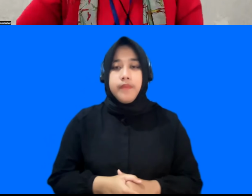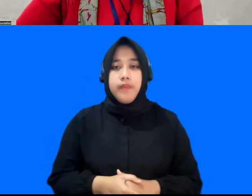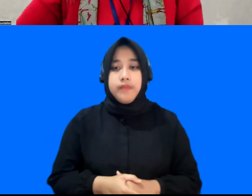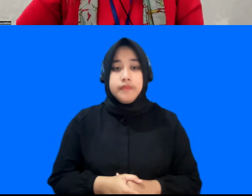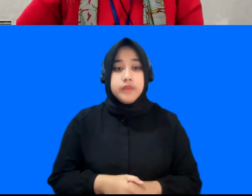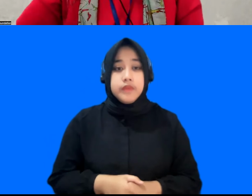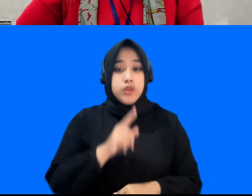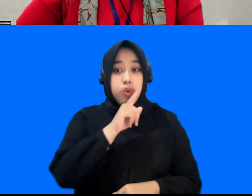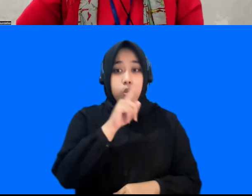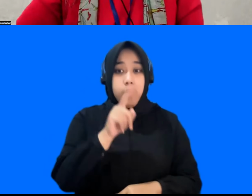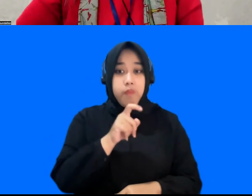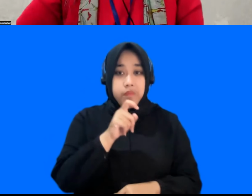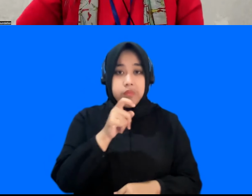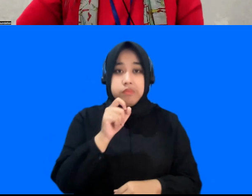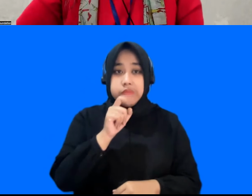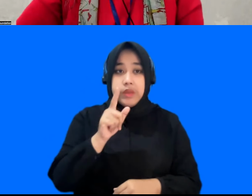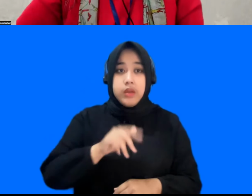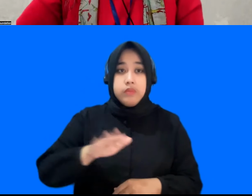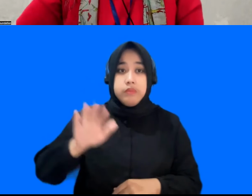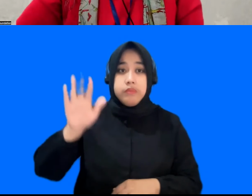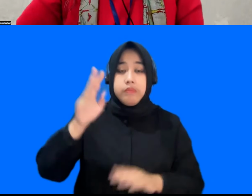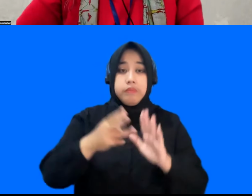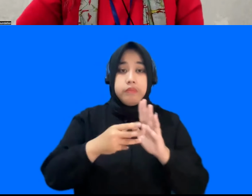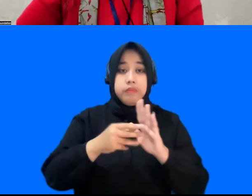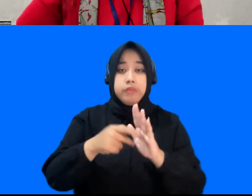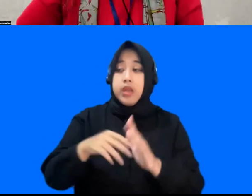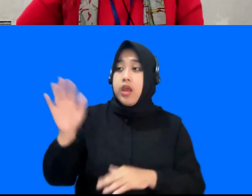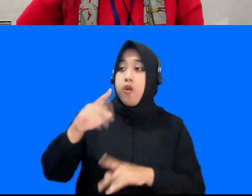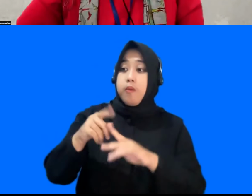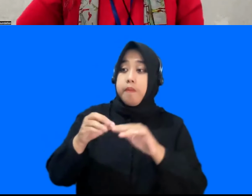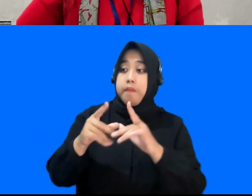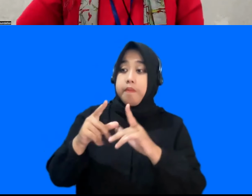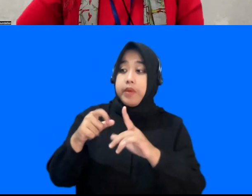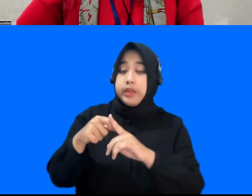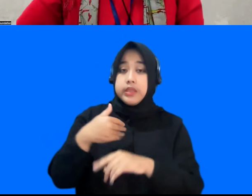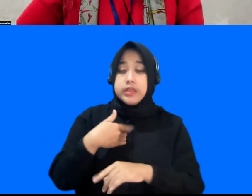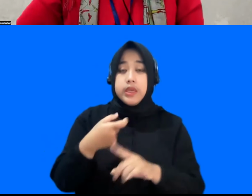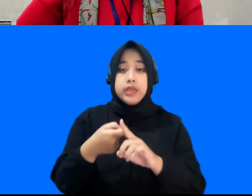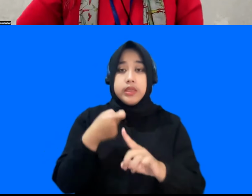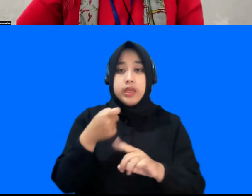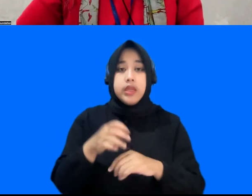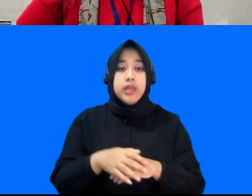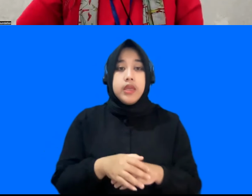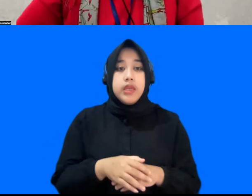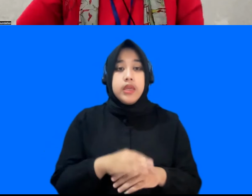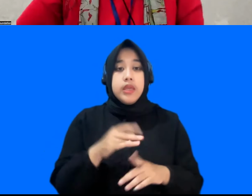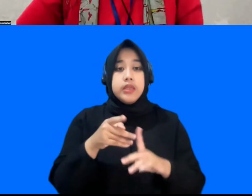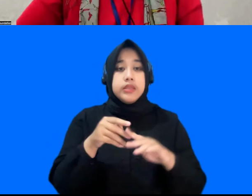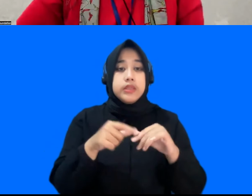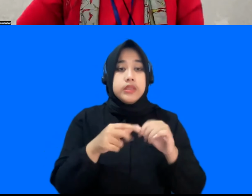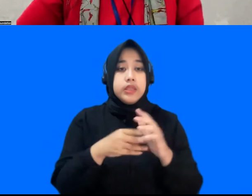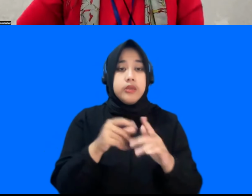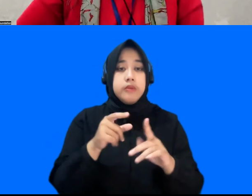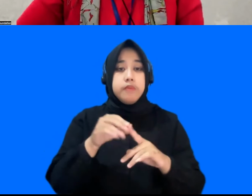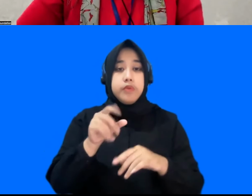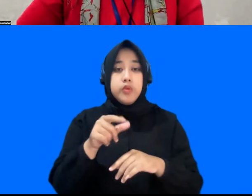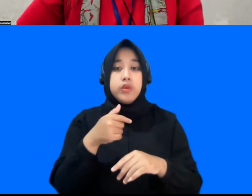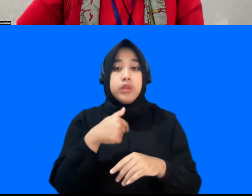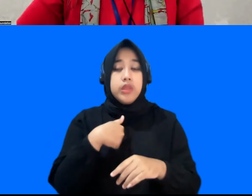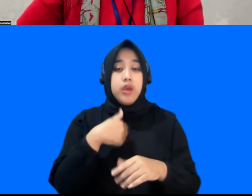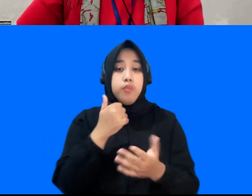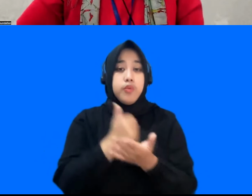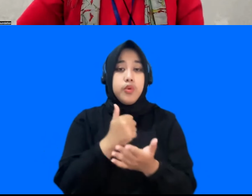up. Hi, Patrick. I'm actually from Engineers Without Borders, NTU. So we are quite familiar with your good work. And